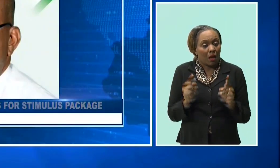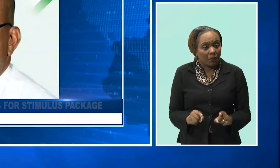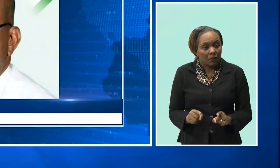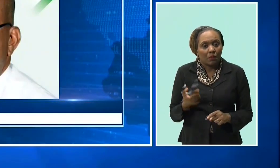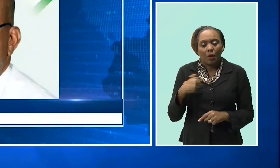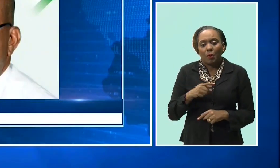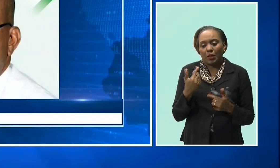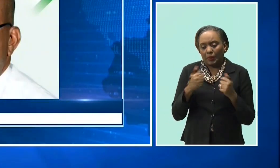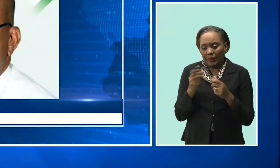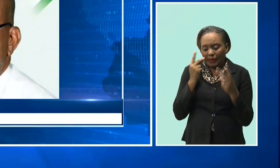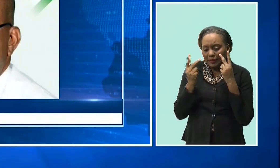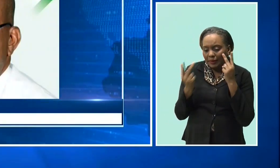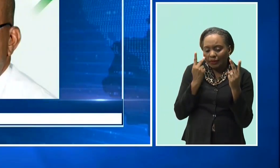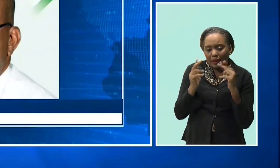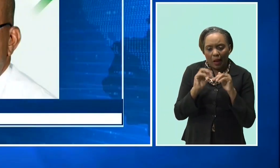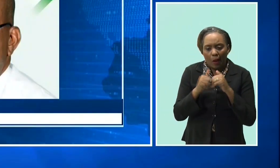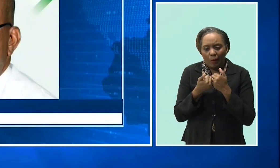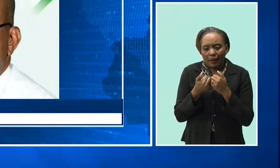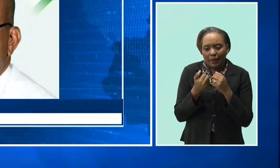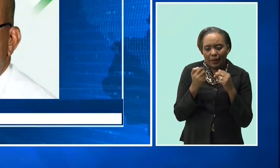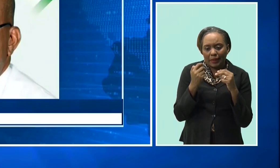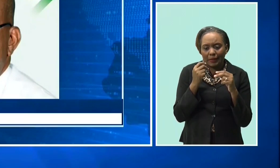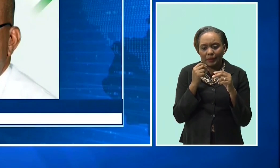viable, can be